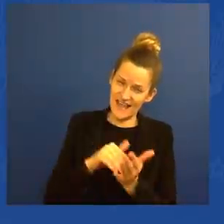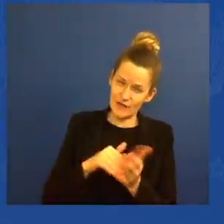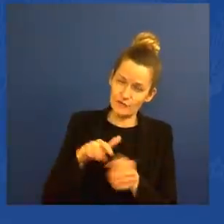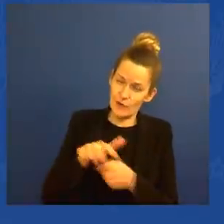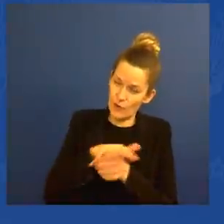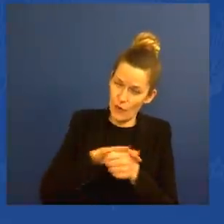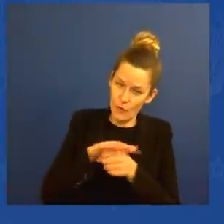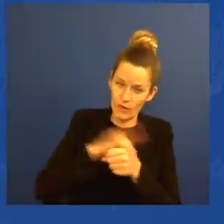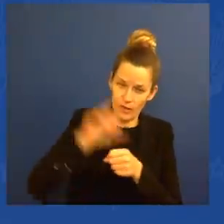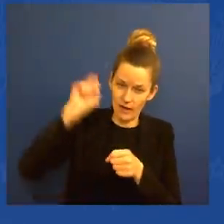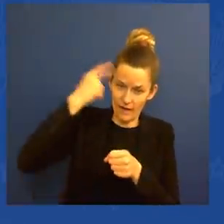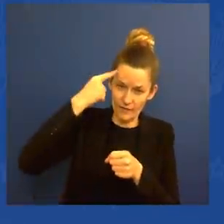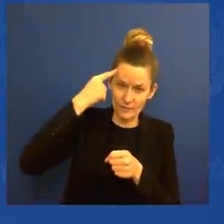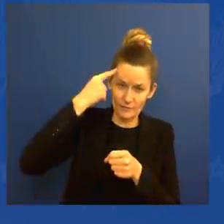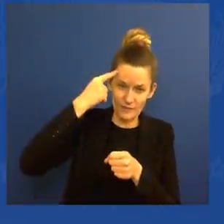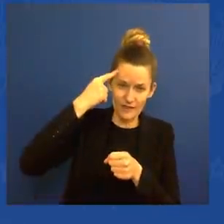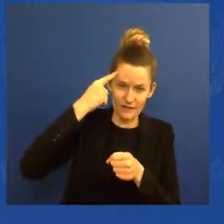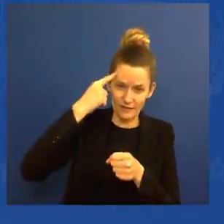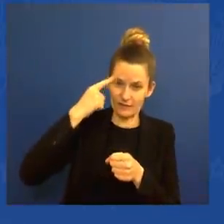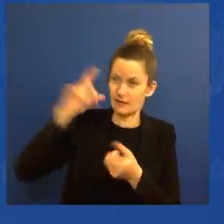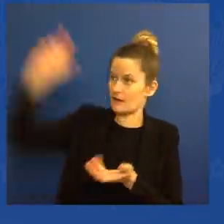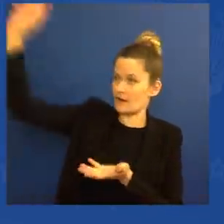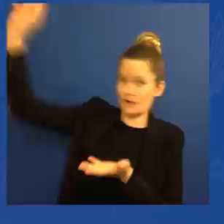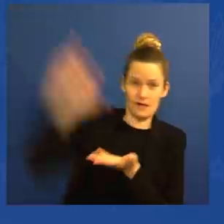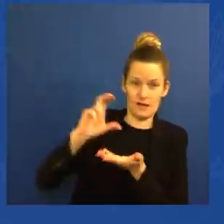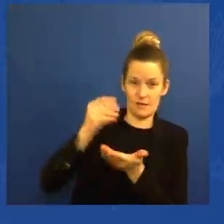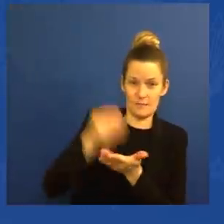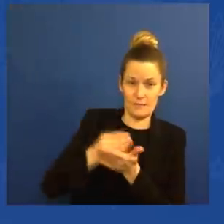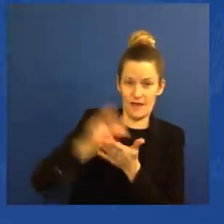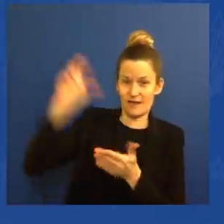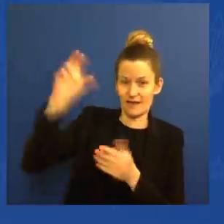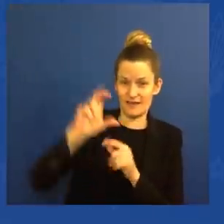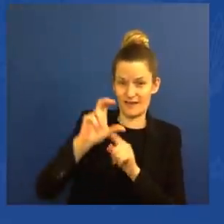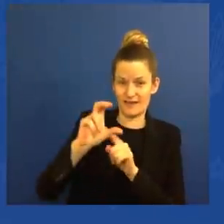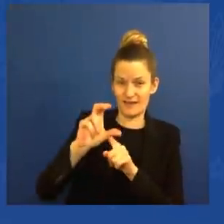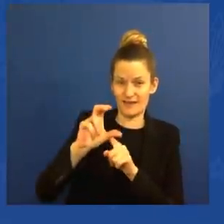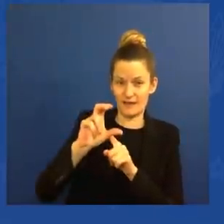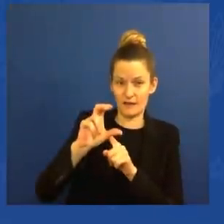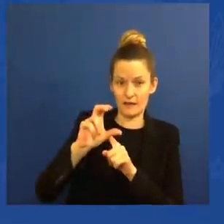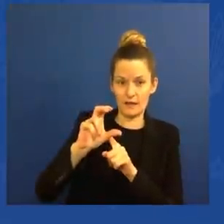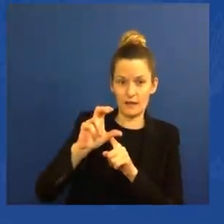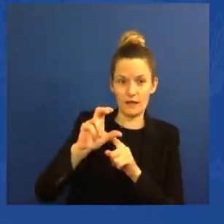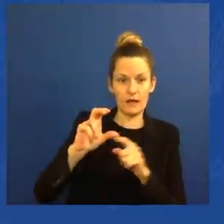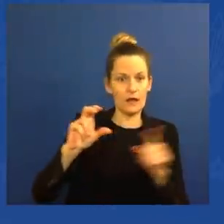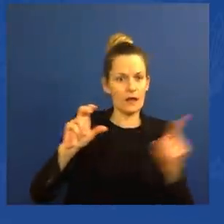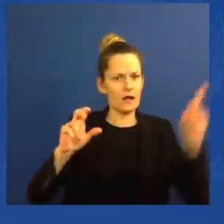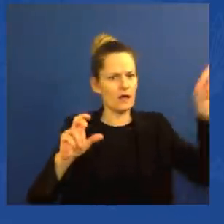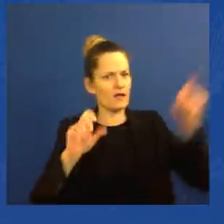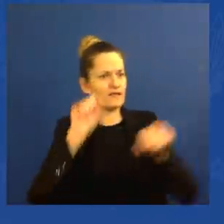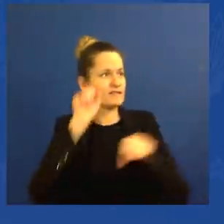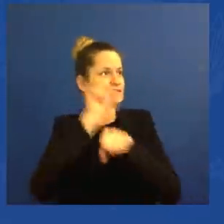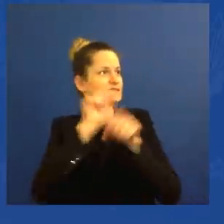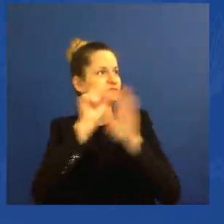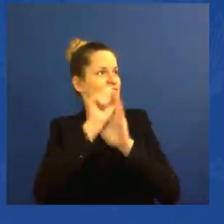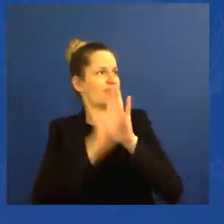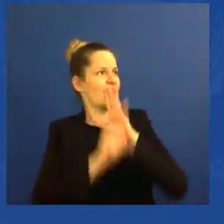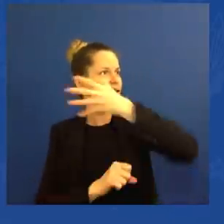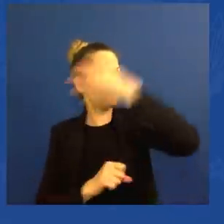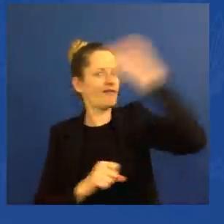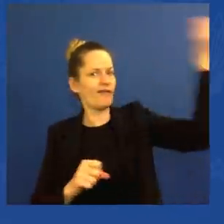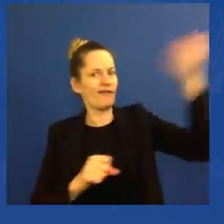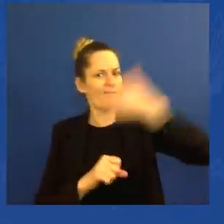made sure that every one of you was dealt into the rescue plan. As a former local official, I know that it